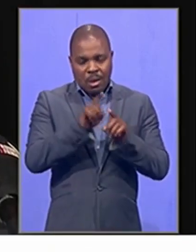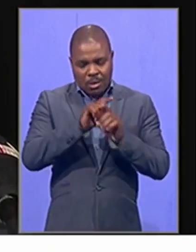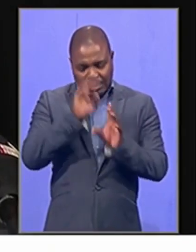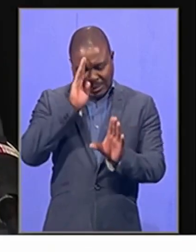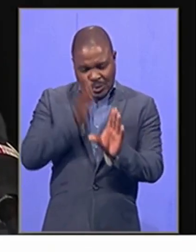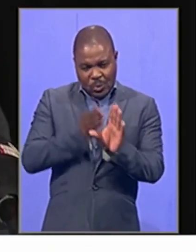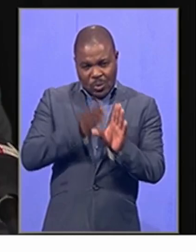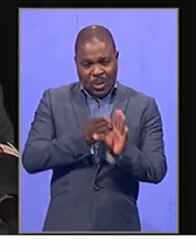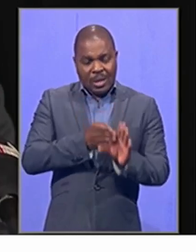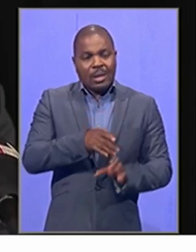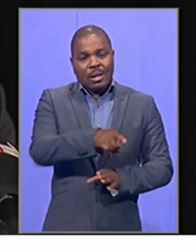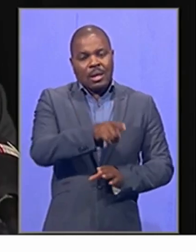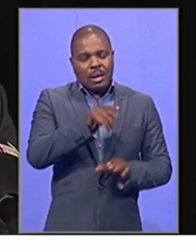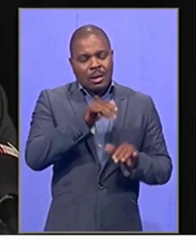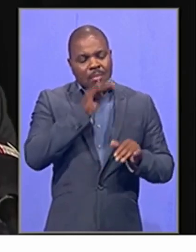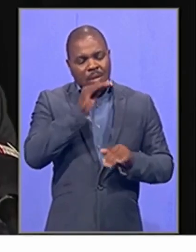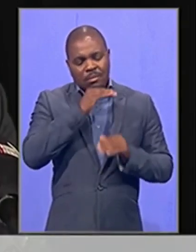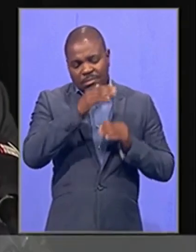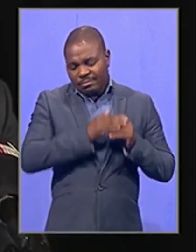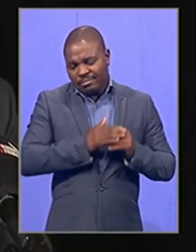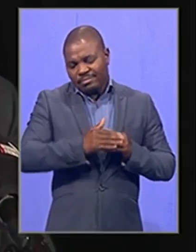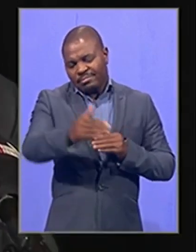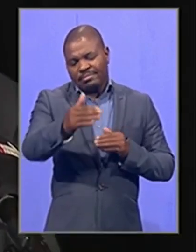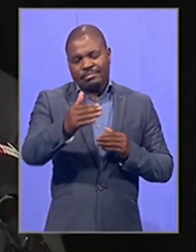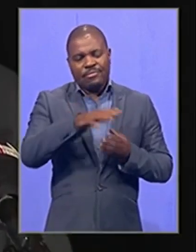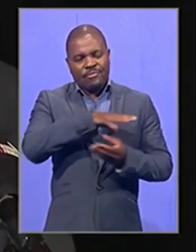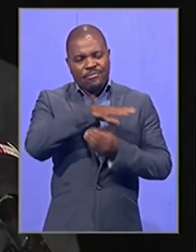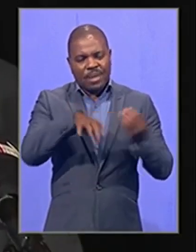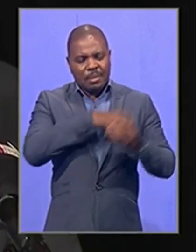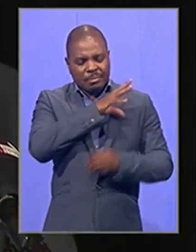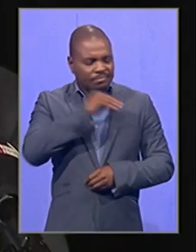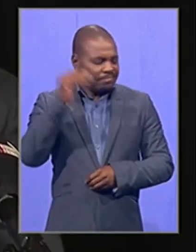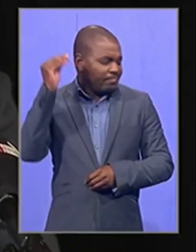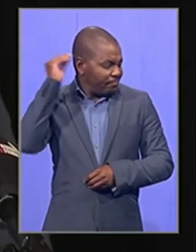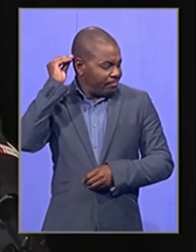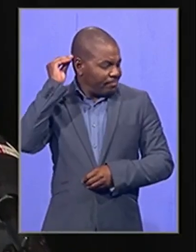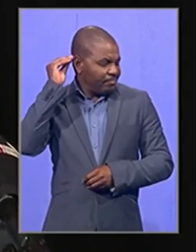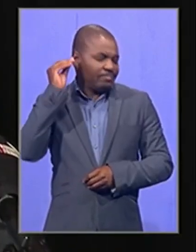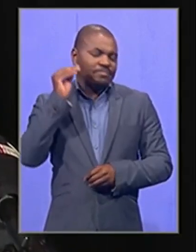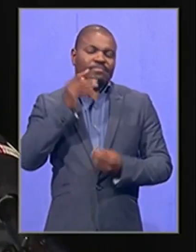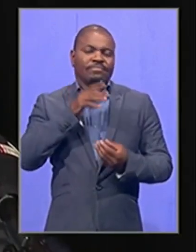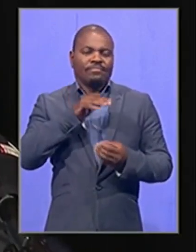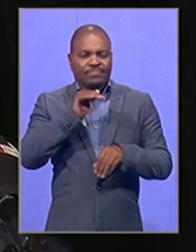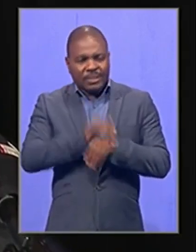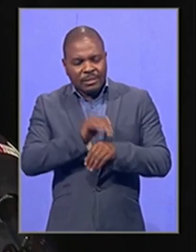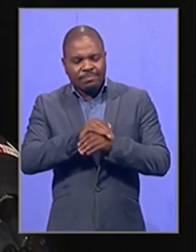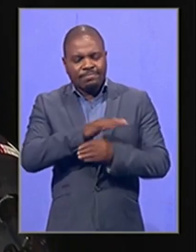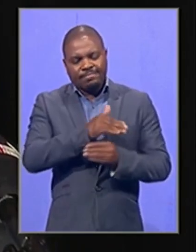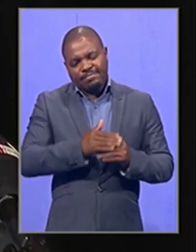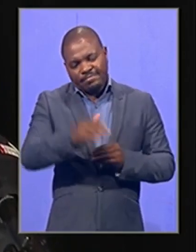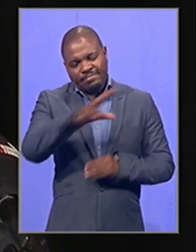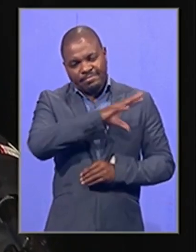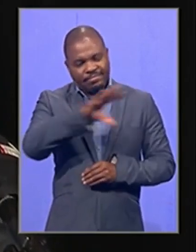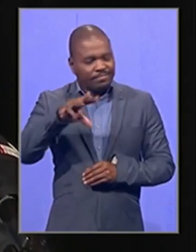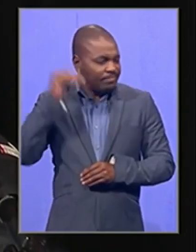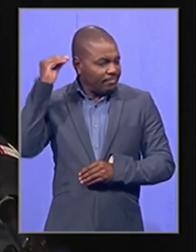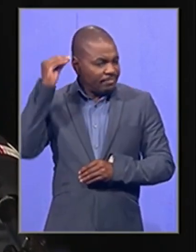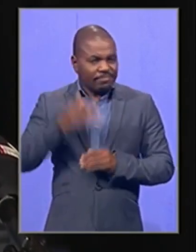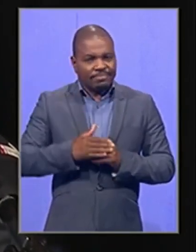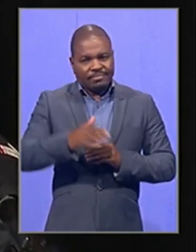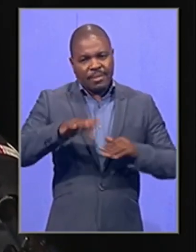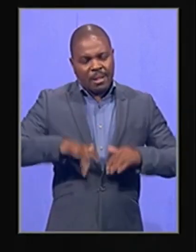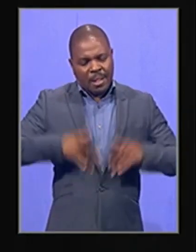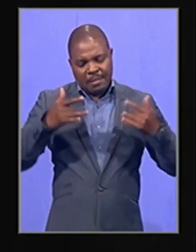psychologically which will stay with the families and the close relatives and friends for the rest of